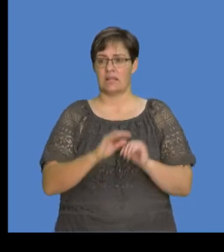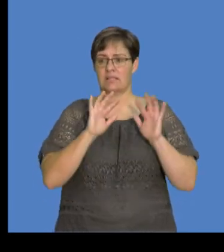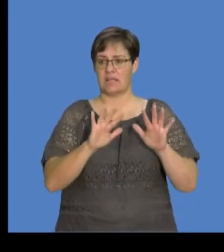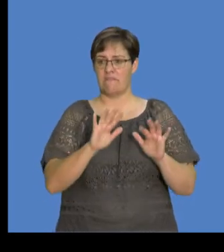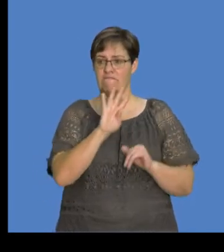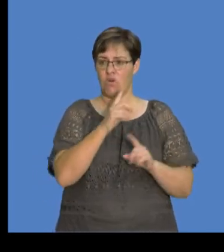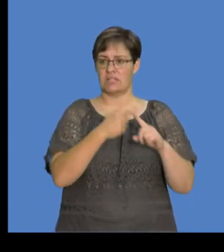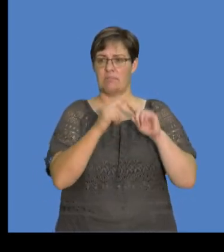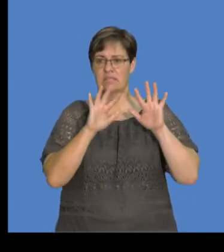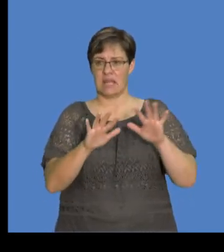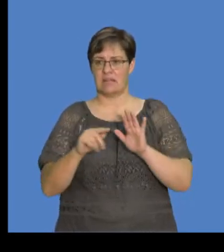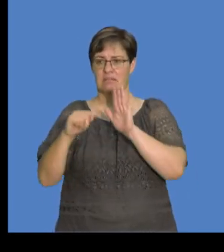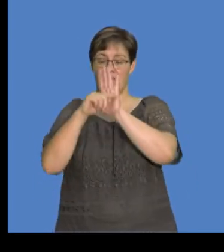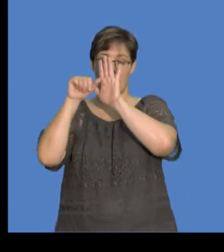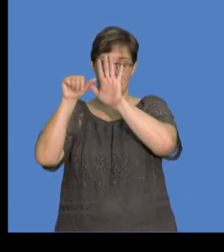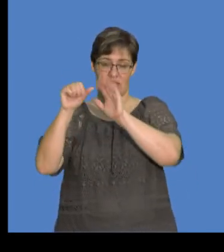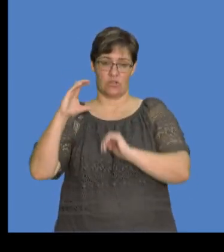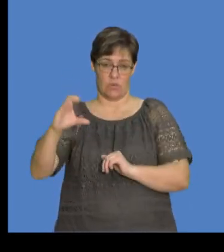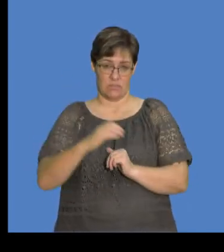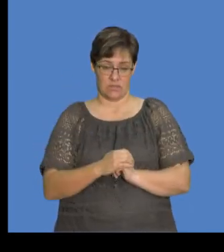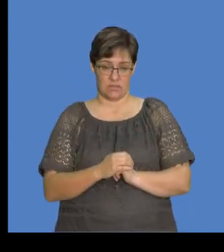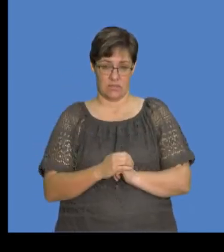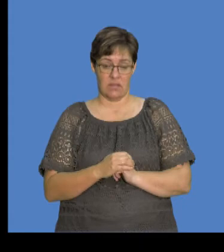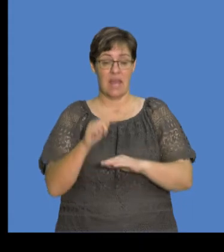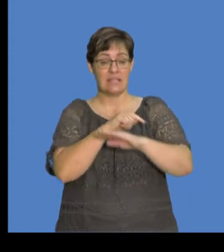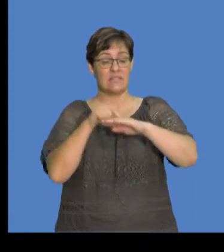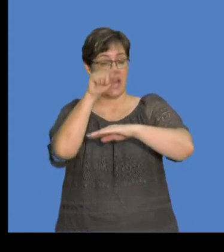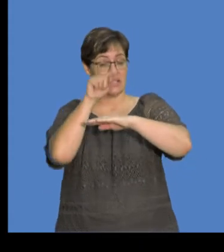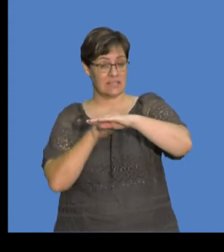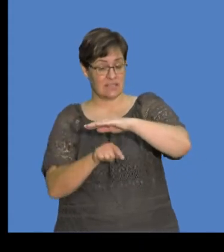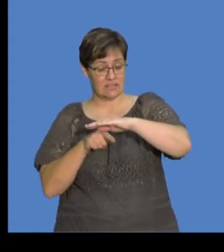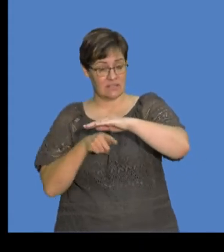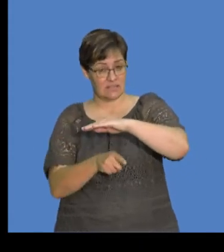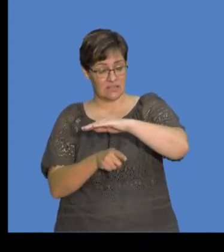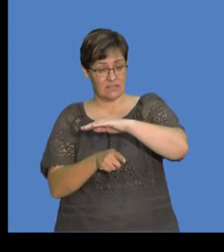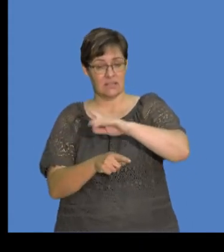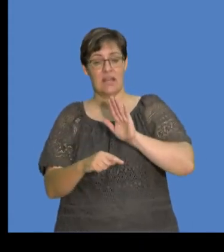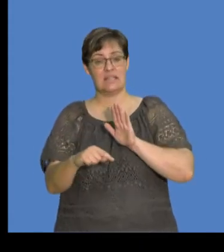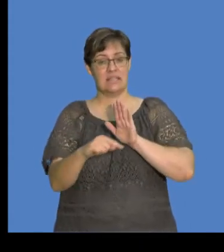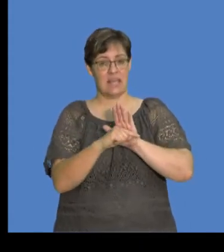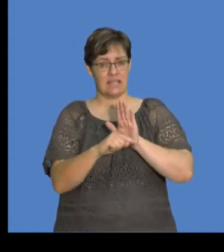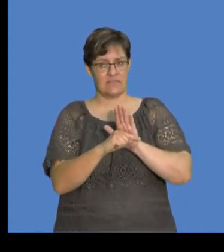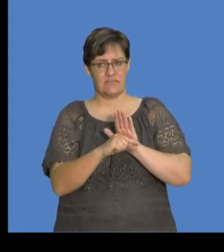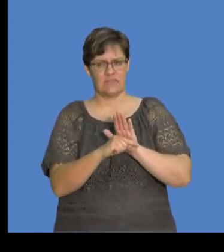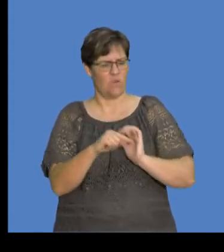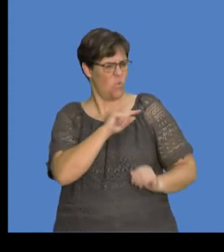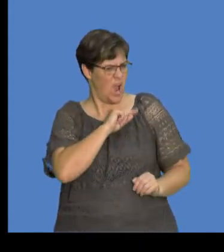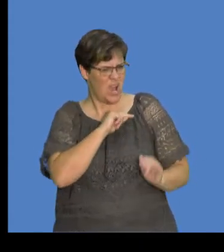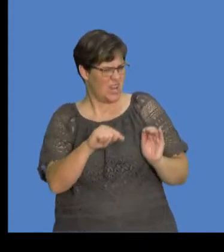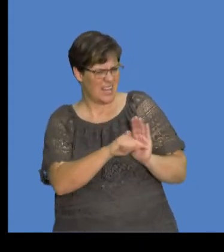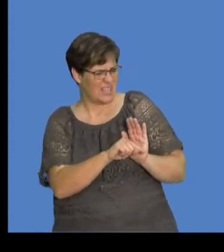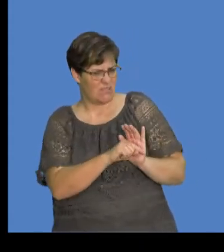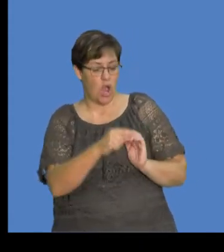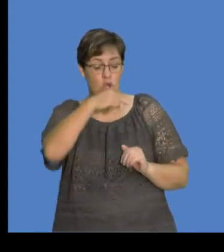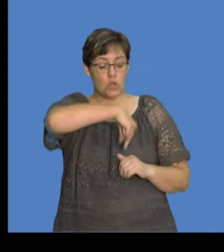6 coulombs, okay? We divide this by the elementary charge, which is negative. Why are we using